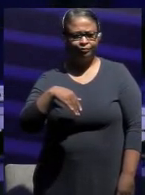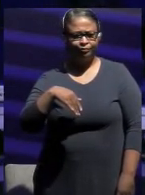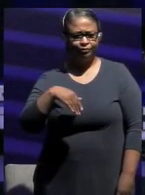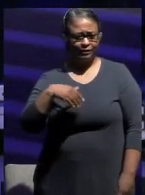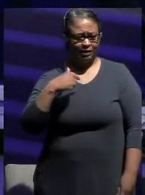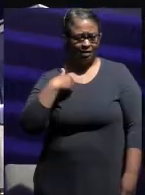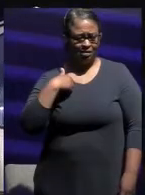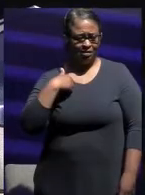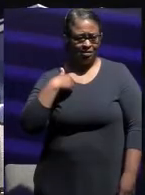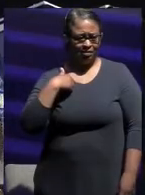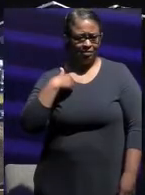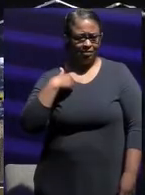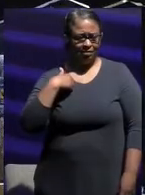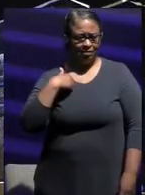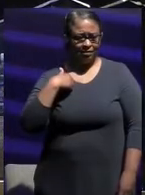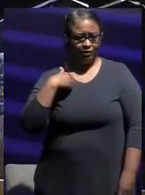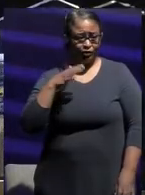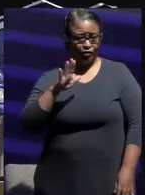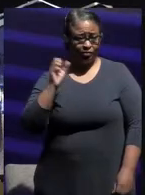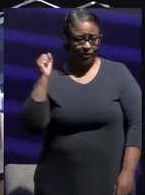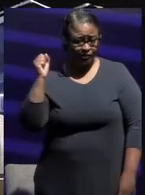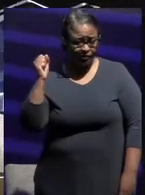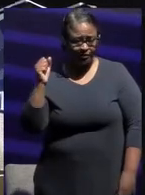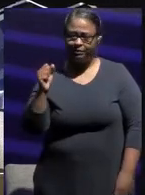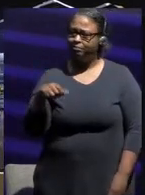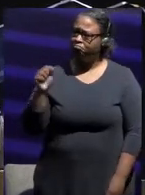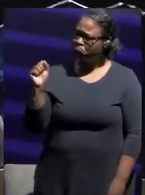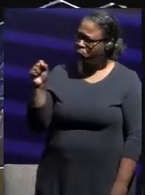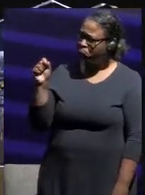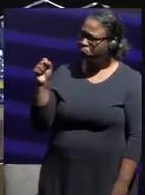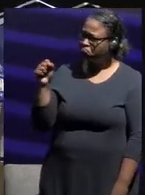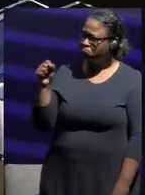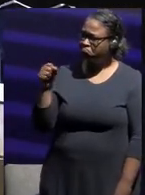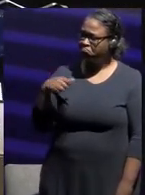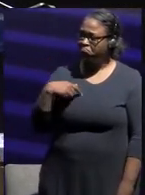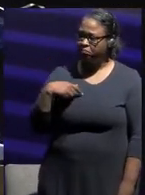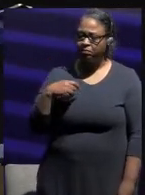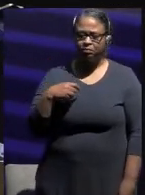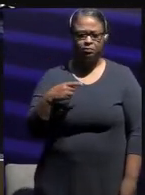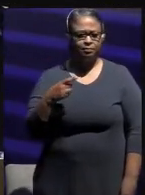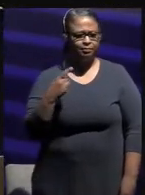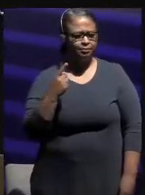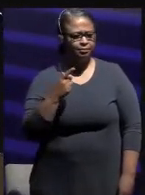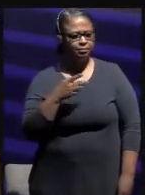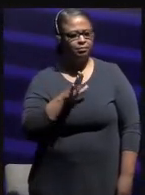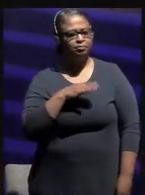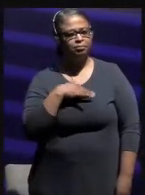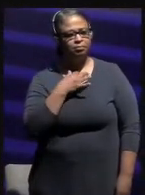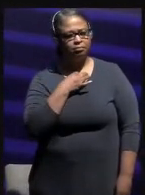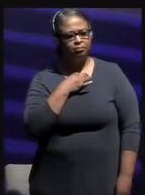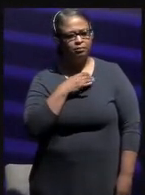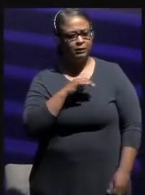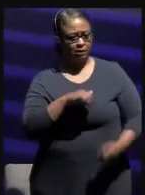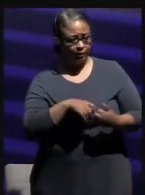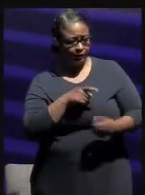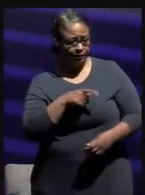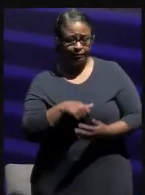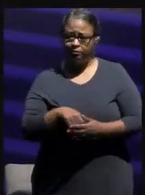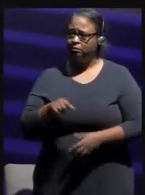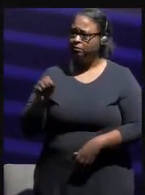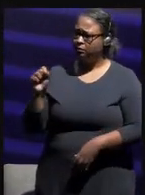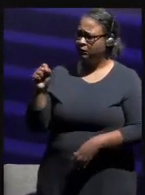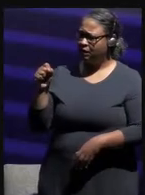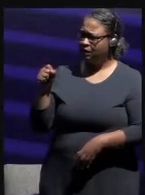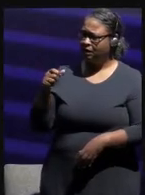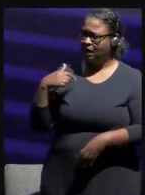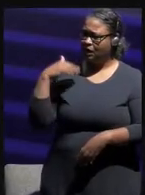heard you Pastor Sean Libby. I said, yeah, I'm Pastor Sean Libby. How are you? He goes, yeah,